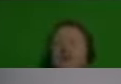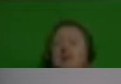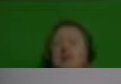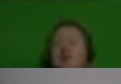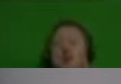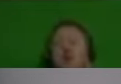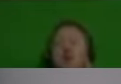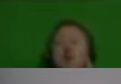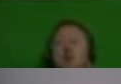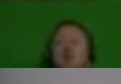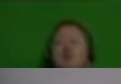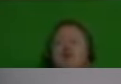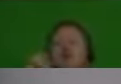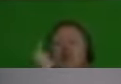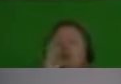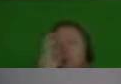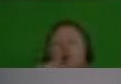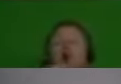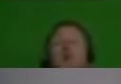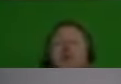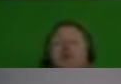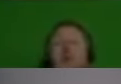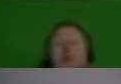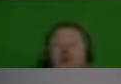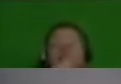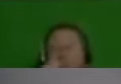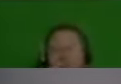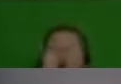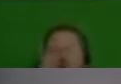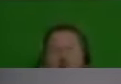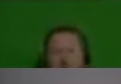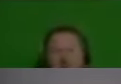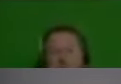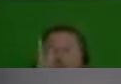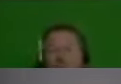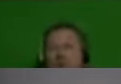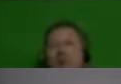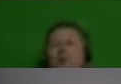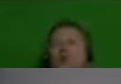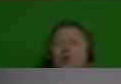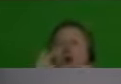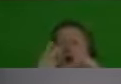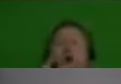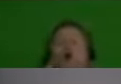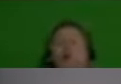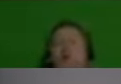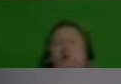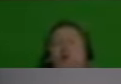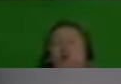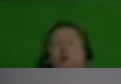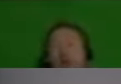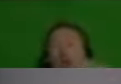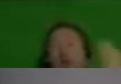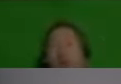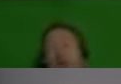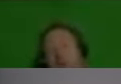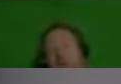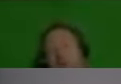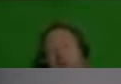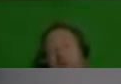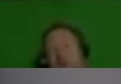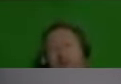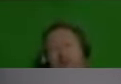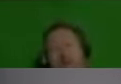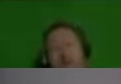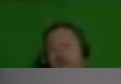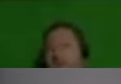of the rules, first inquire whether he's prepared to take a question. Honourable Members to my left, don't